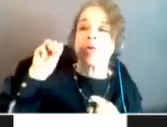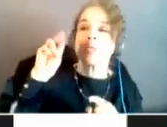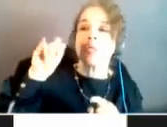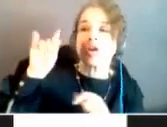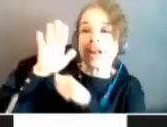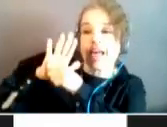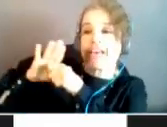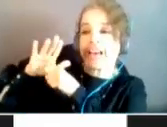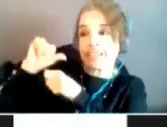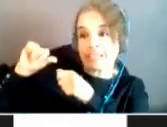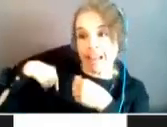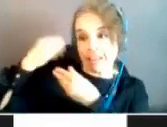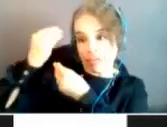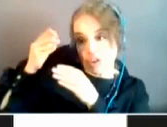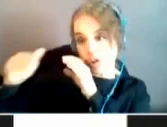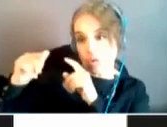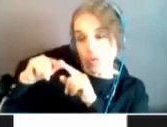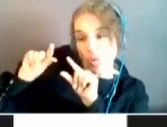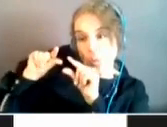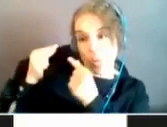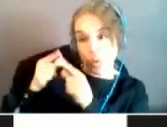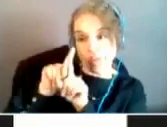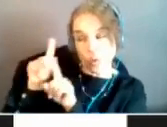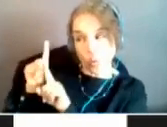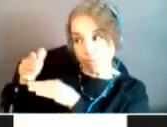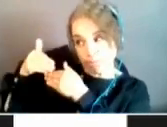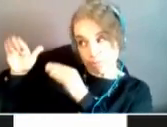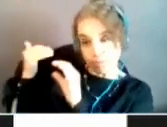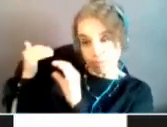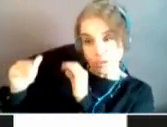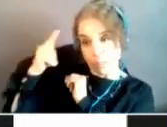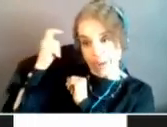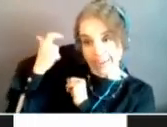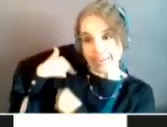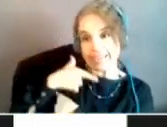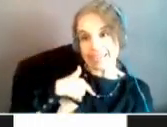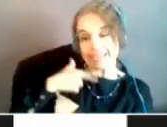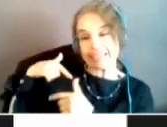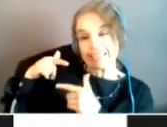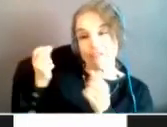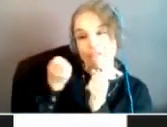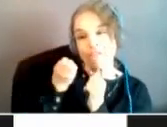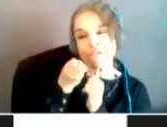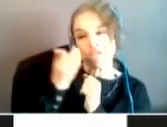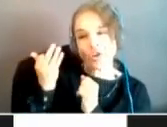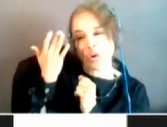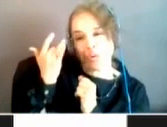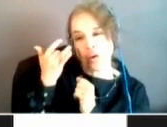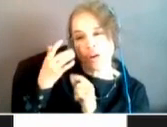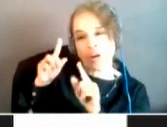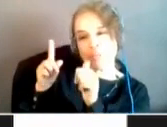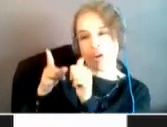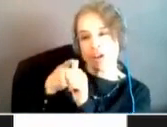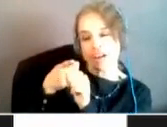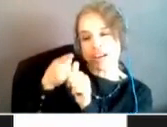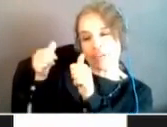that information. I can send that out to the group as well. And because we have so few, that is why it is one of the primary